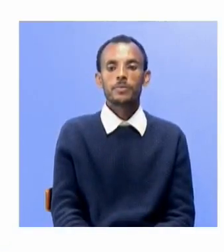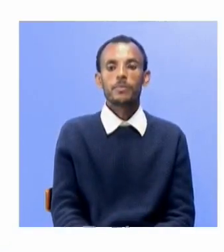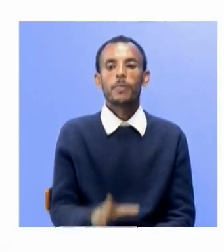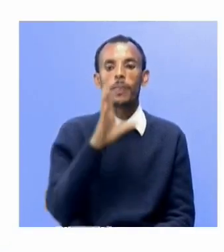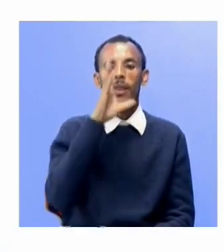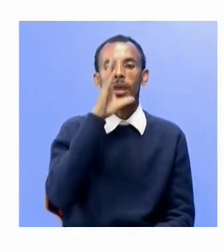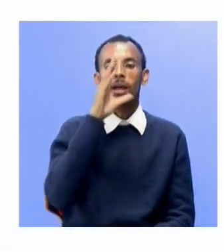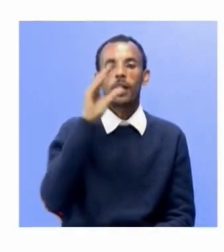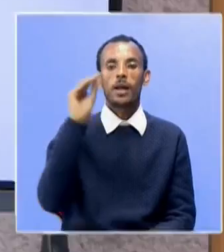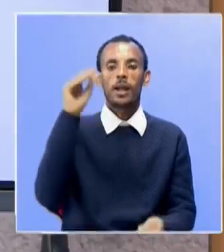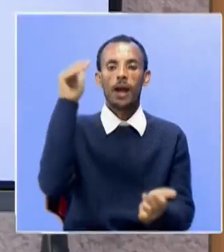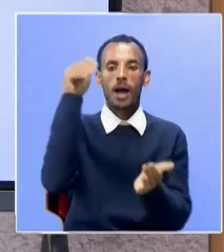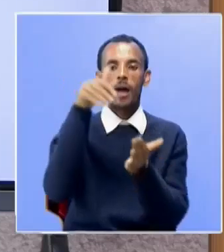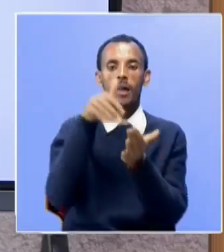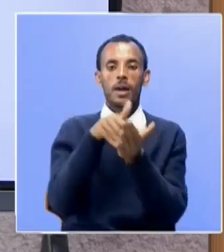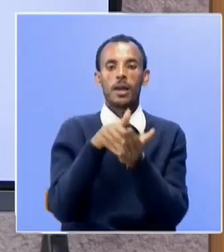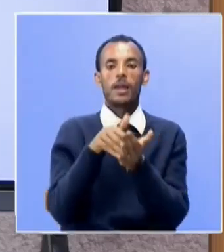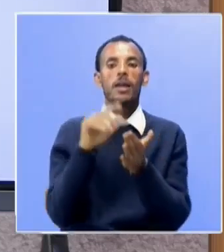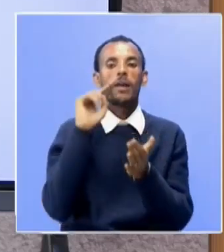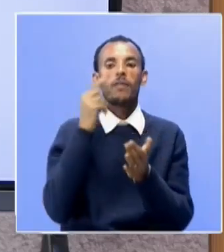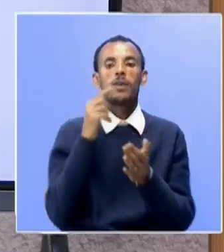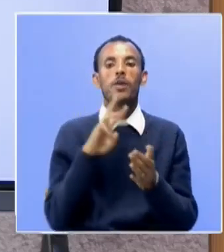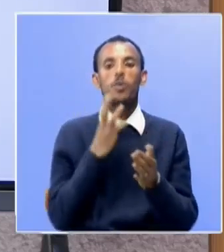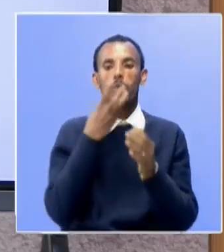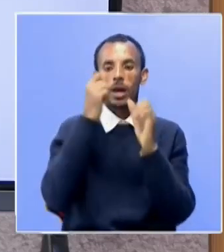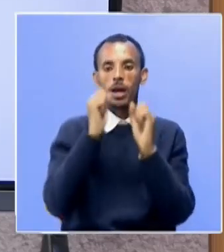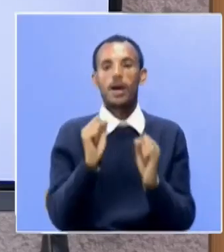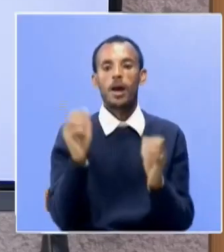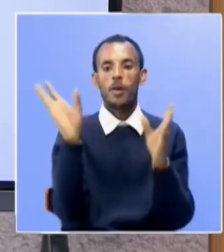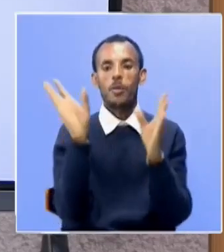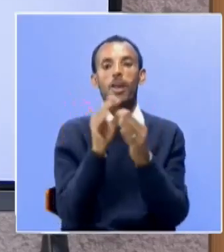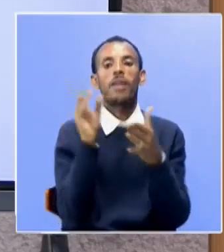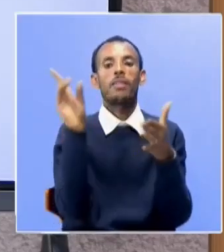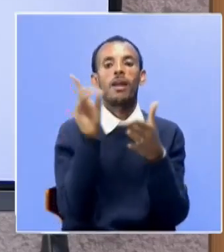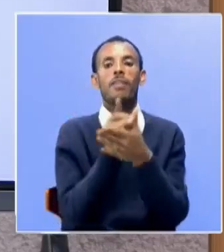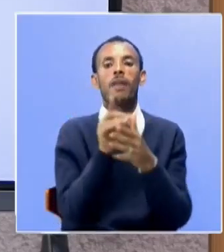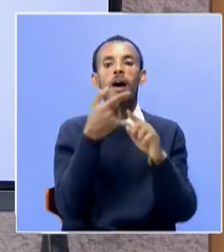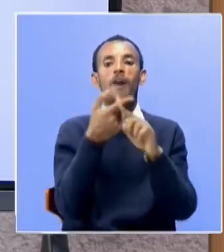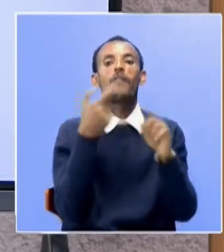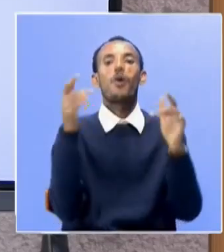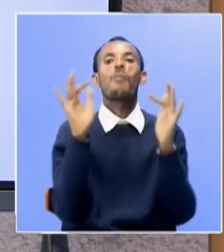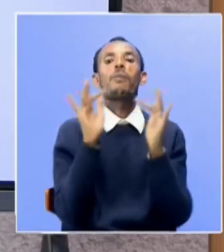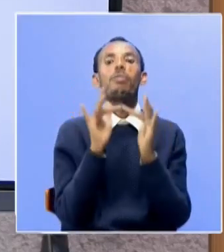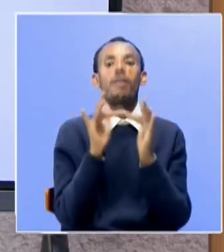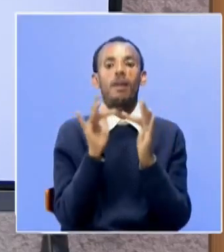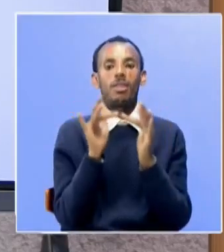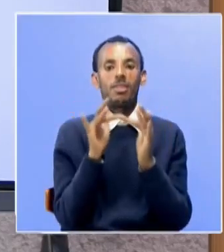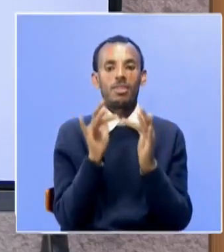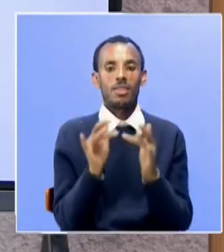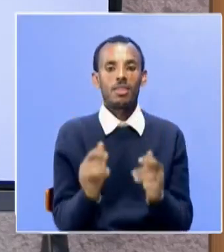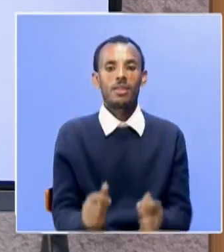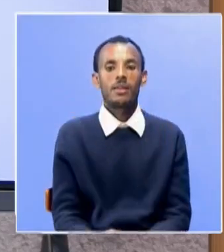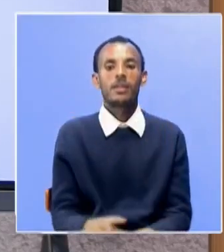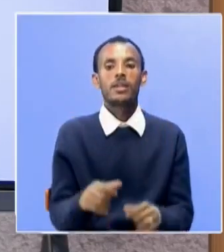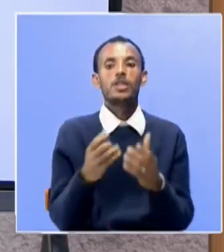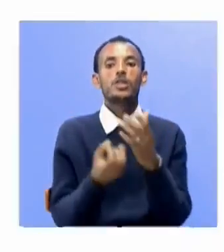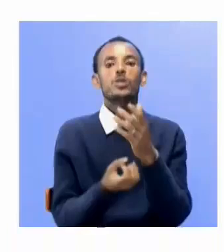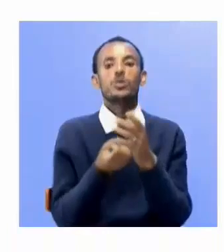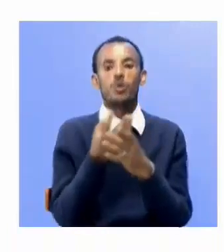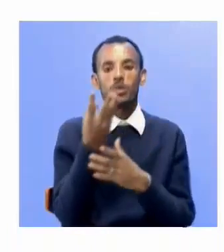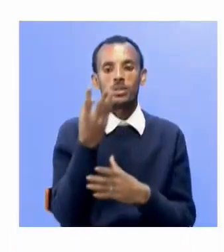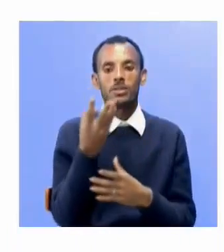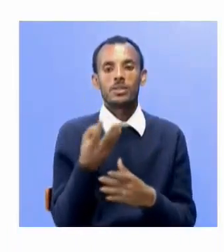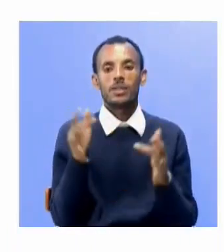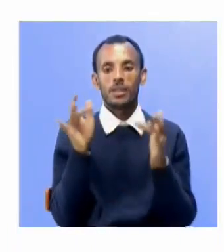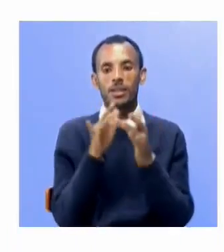And again, even we can collect data from internet. We can just collect data from internet source. So